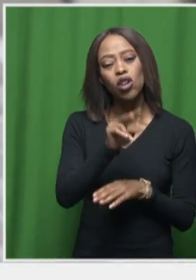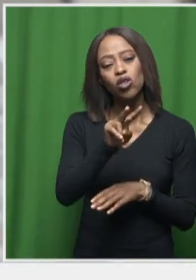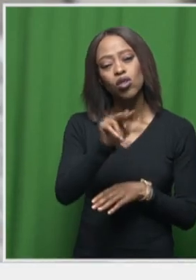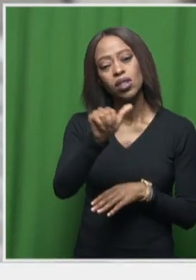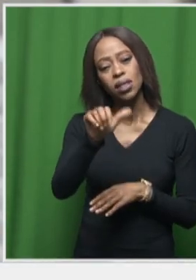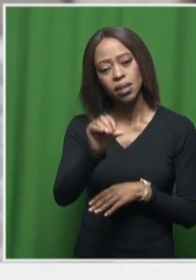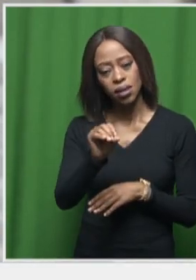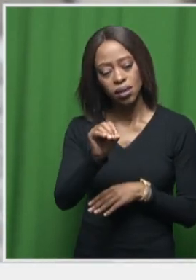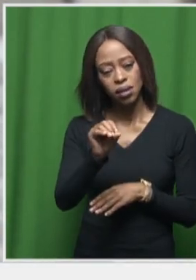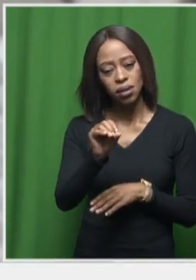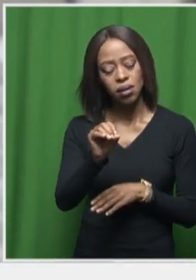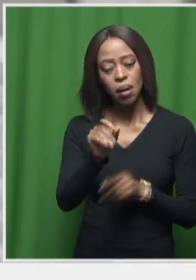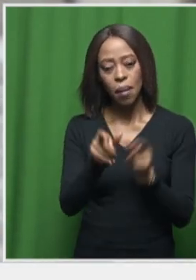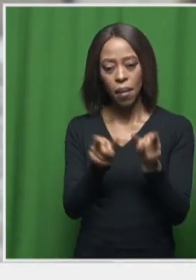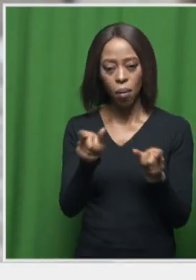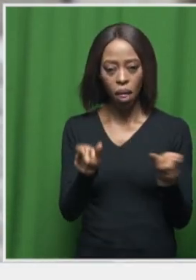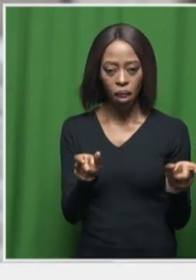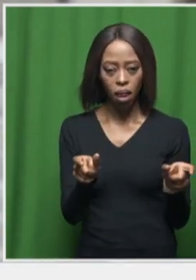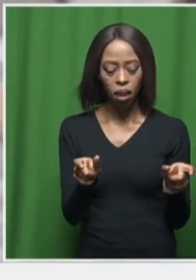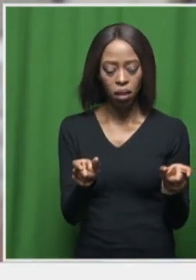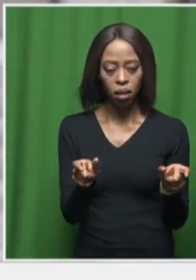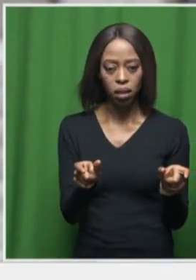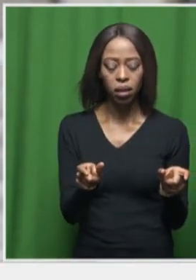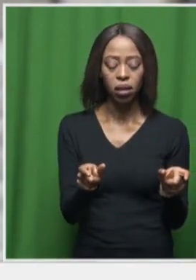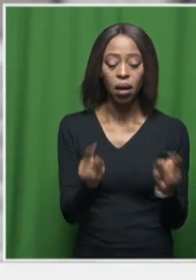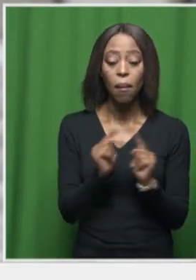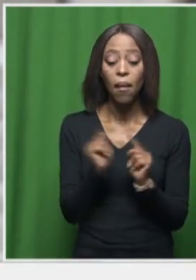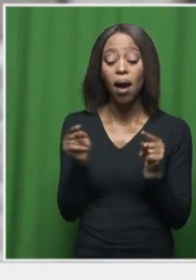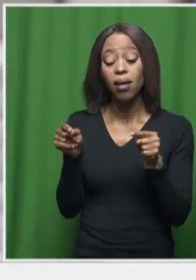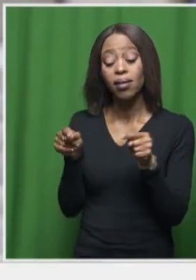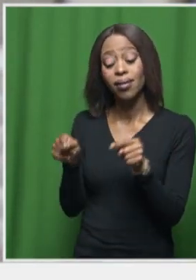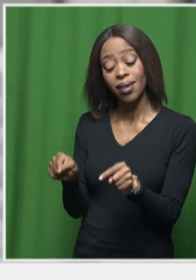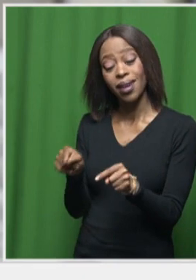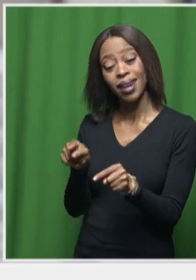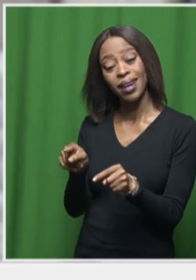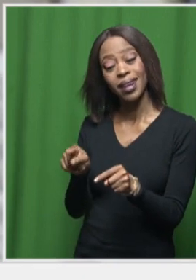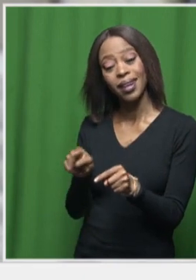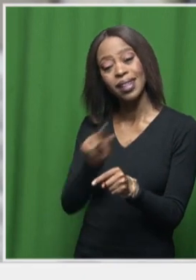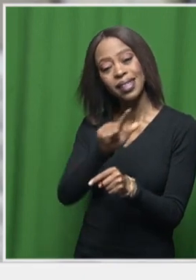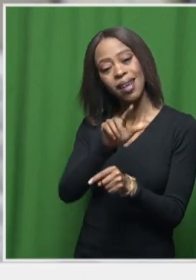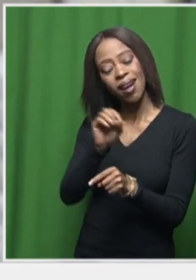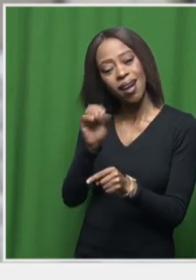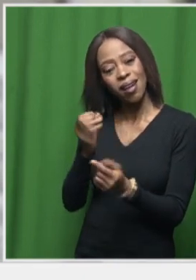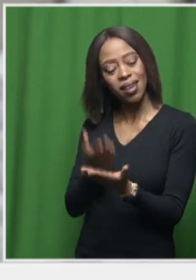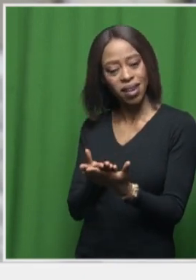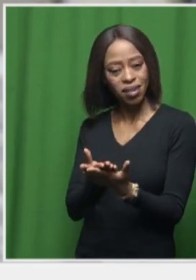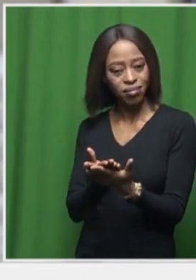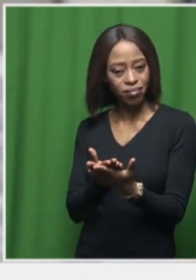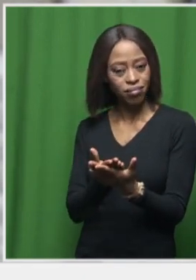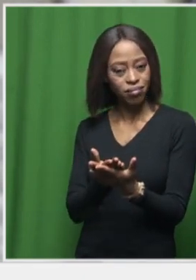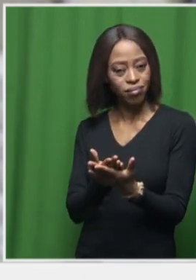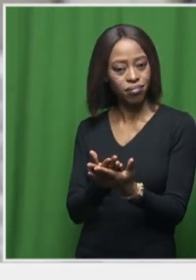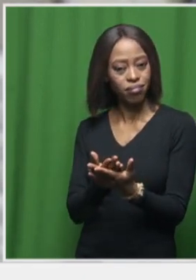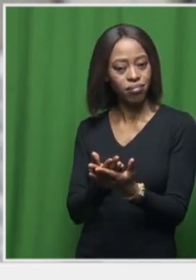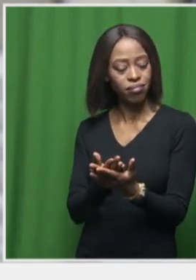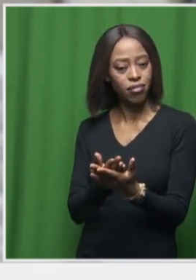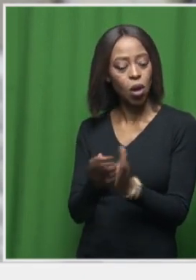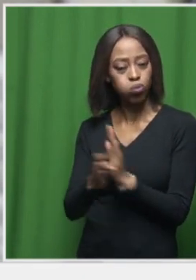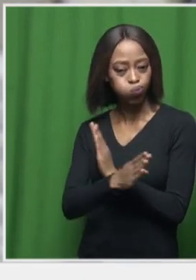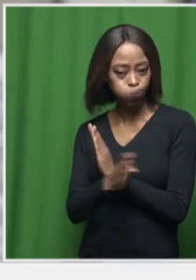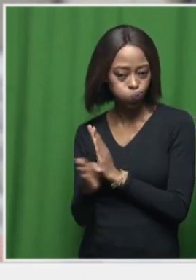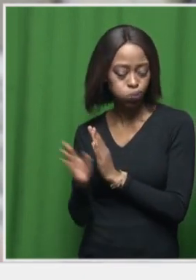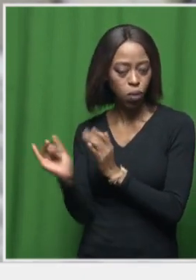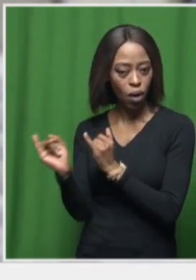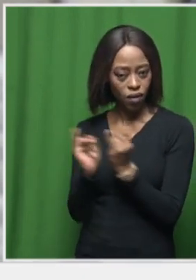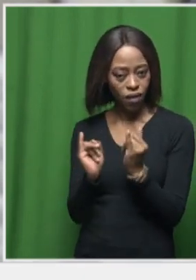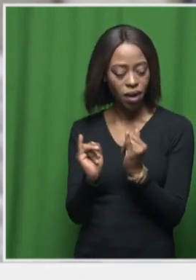260 persons. But here, we could go up to 700 people in the gallery to invite.